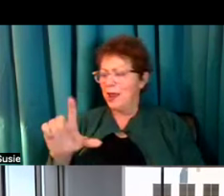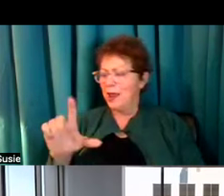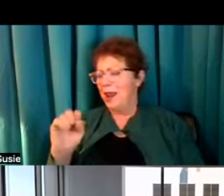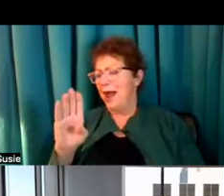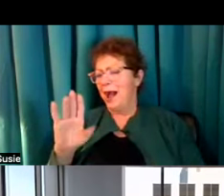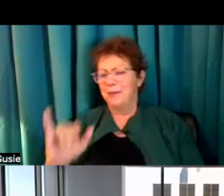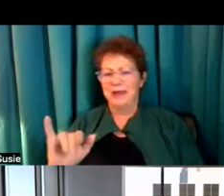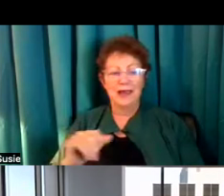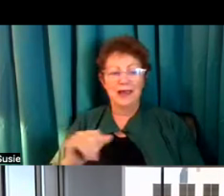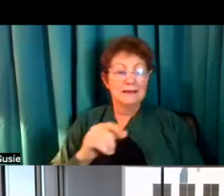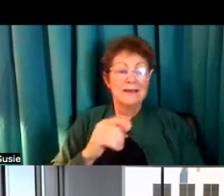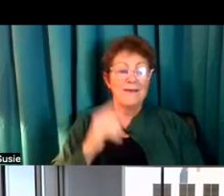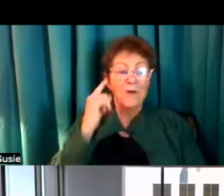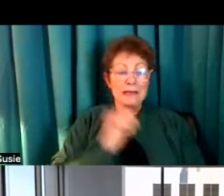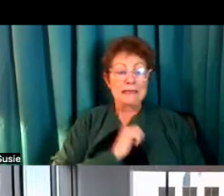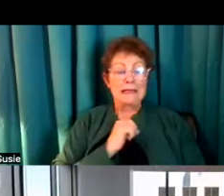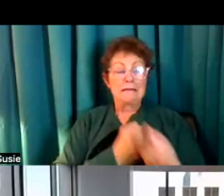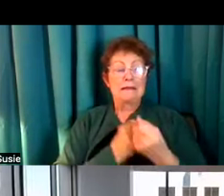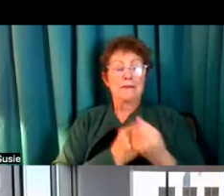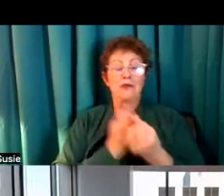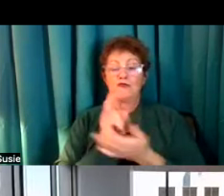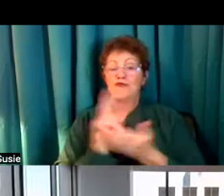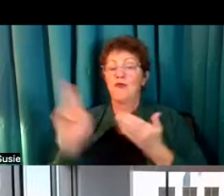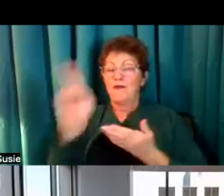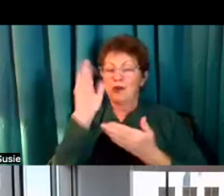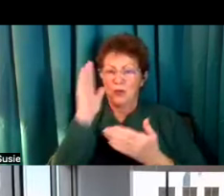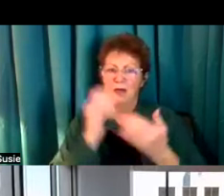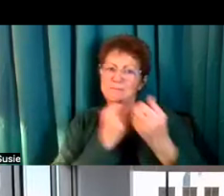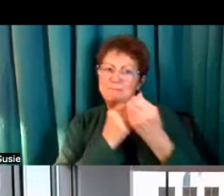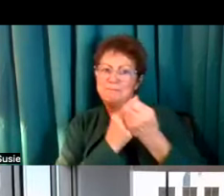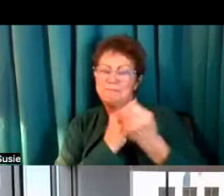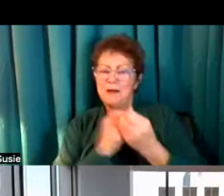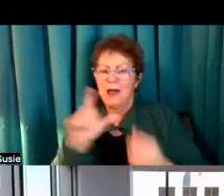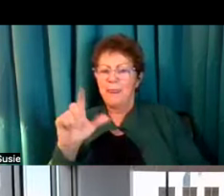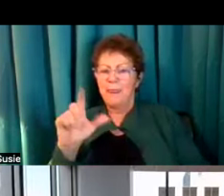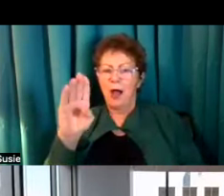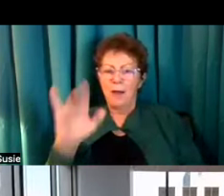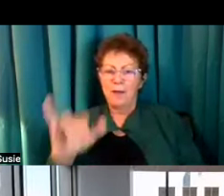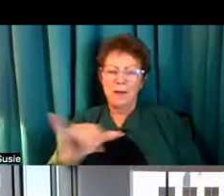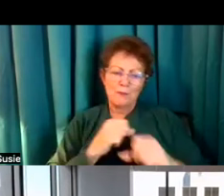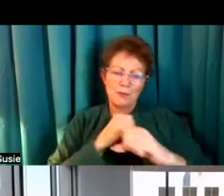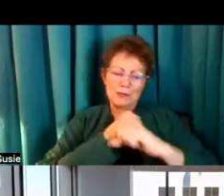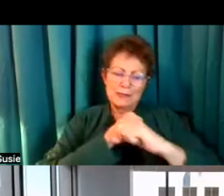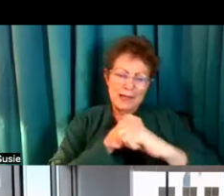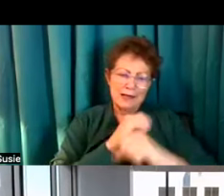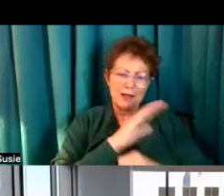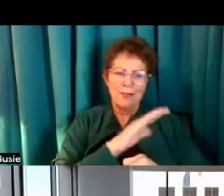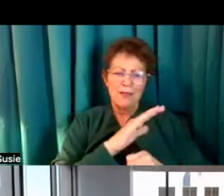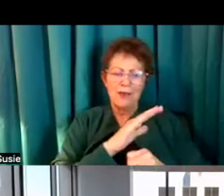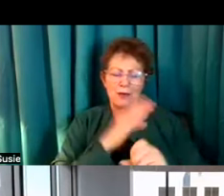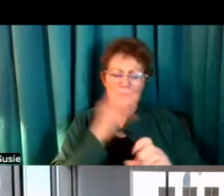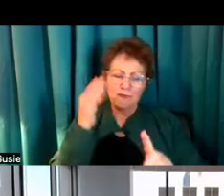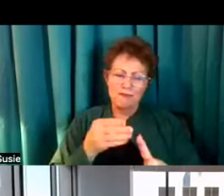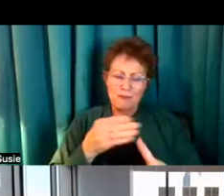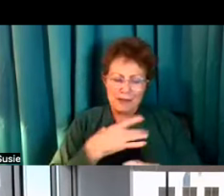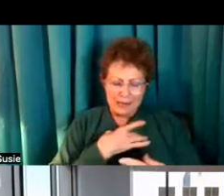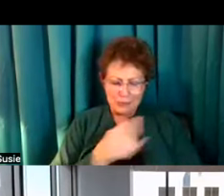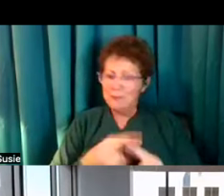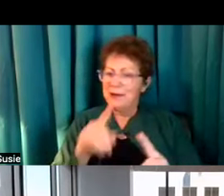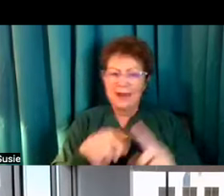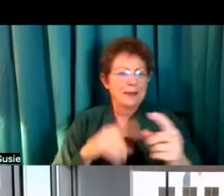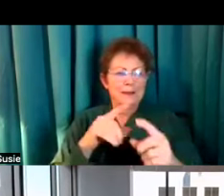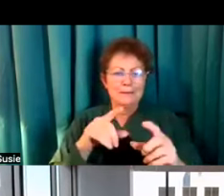So, universities will sometimes lobby on behalf of like protecting their direct interests, but they can't be